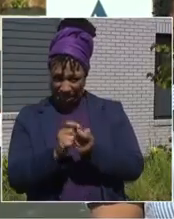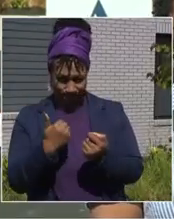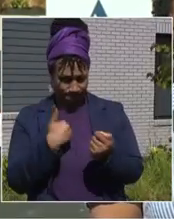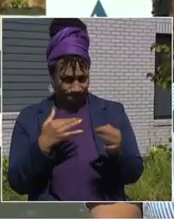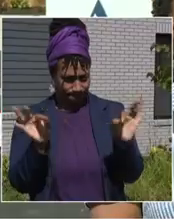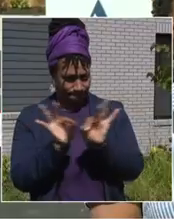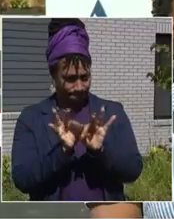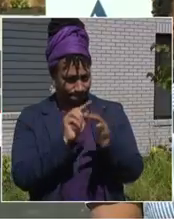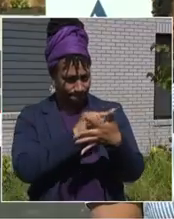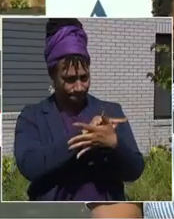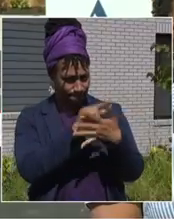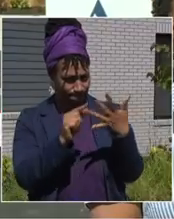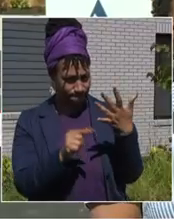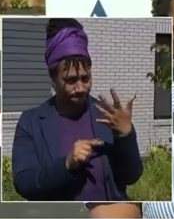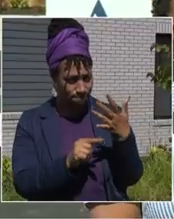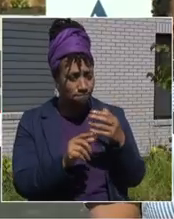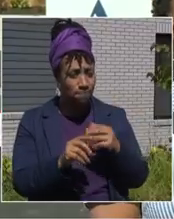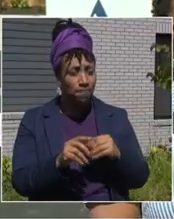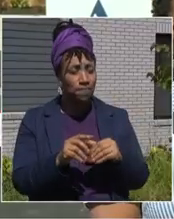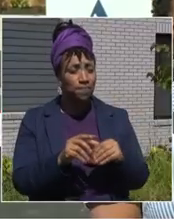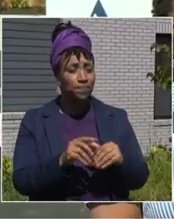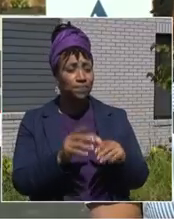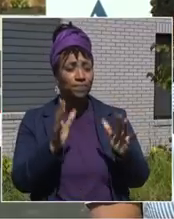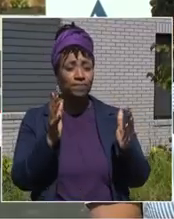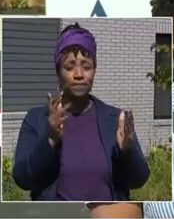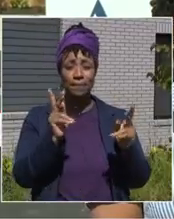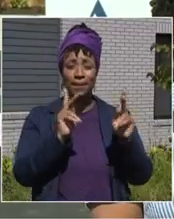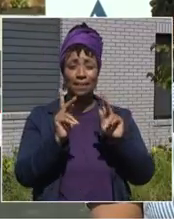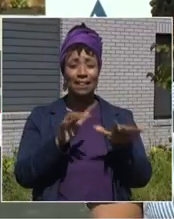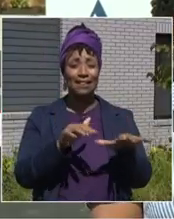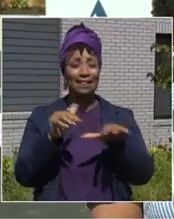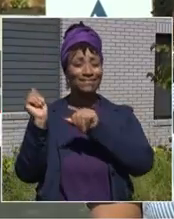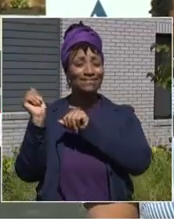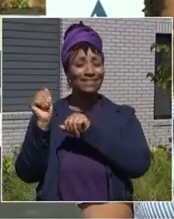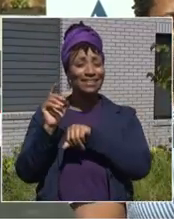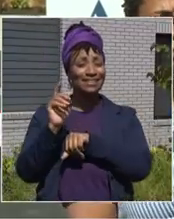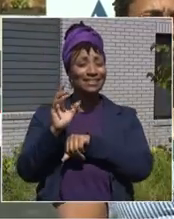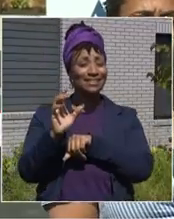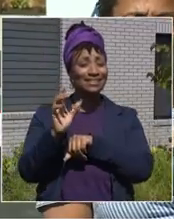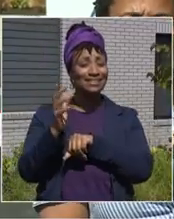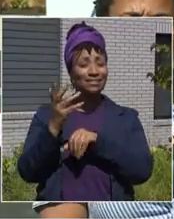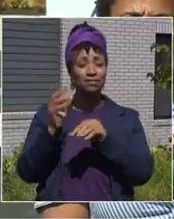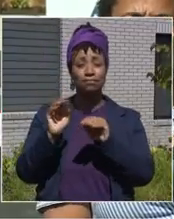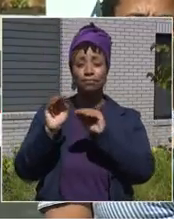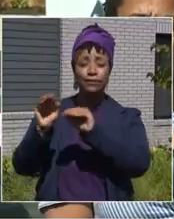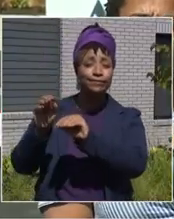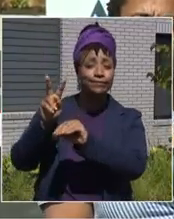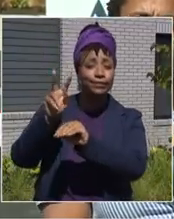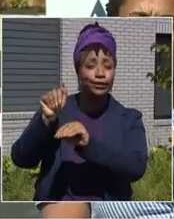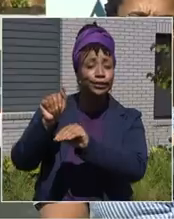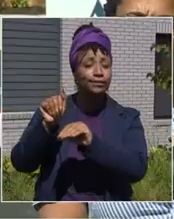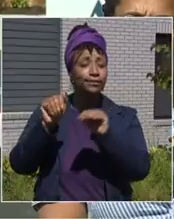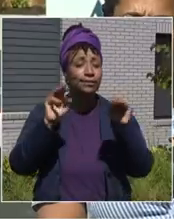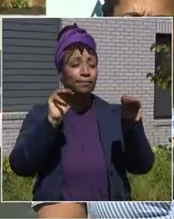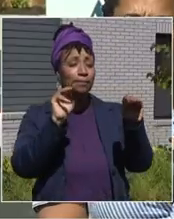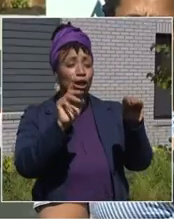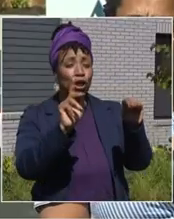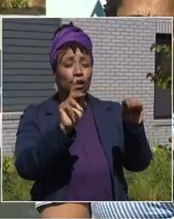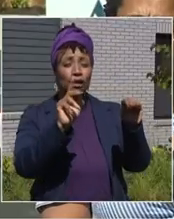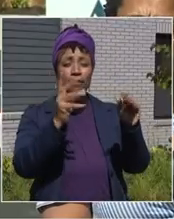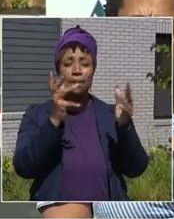surrounding areas because they want a certain type of housing stock. And that's why it's